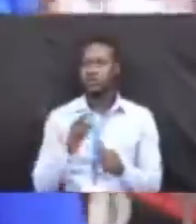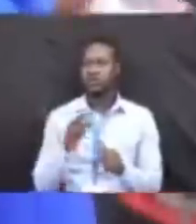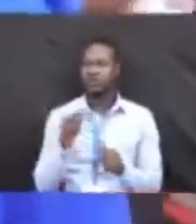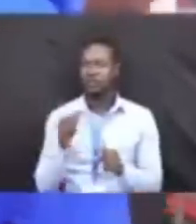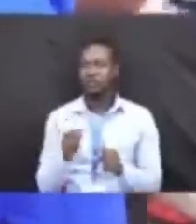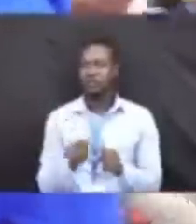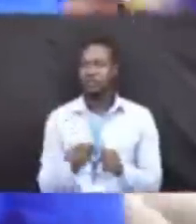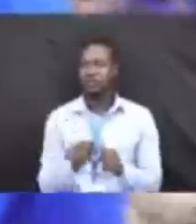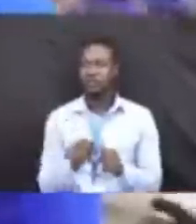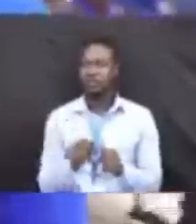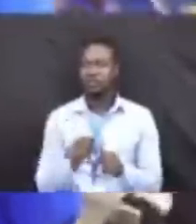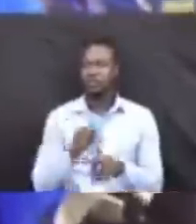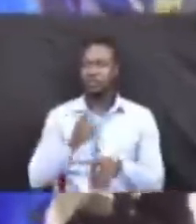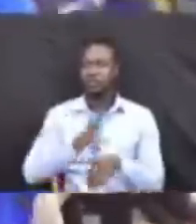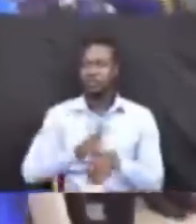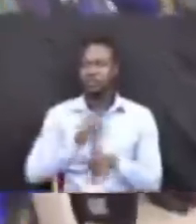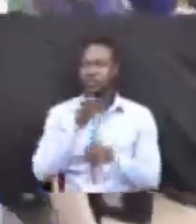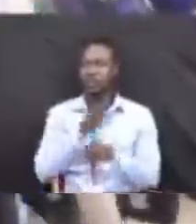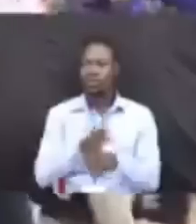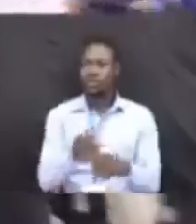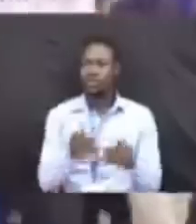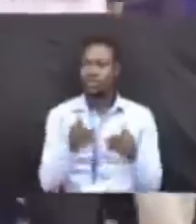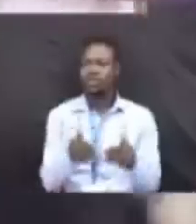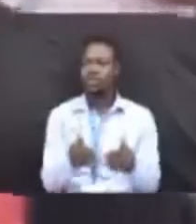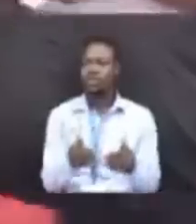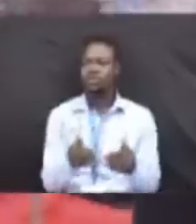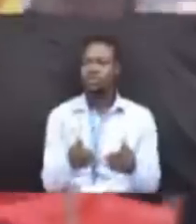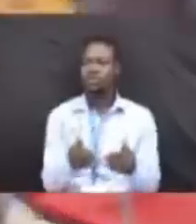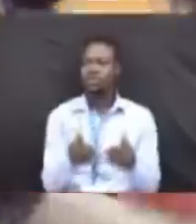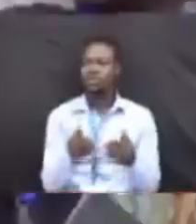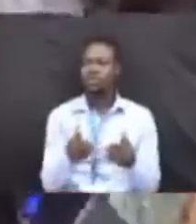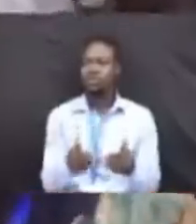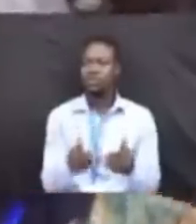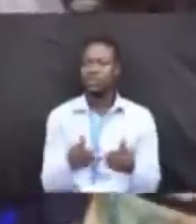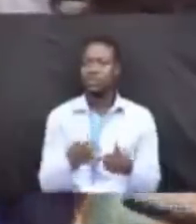The church is marching on.